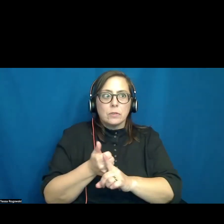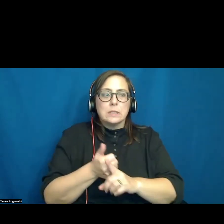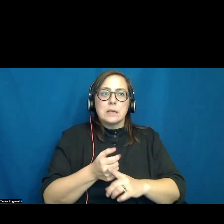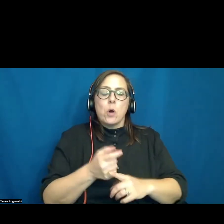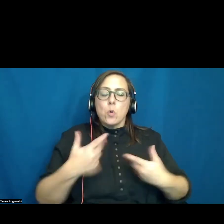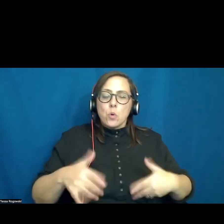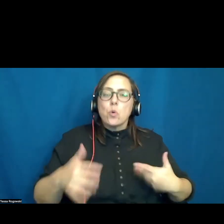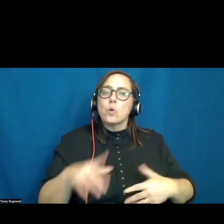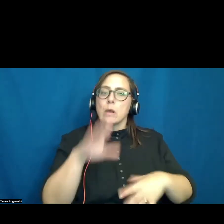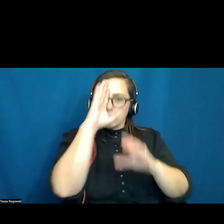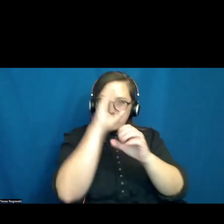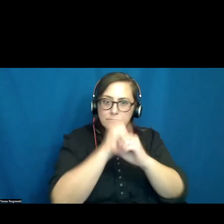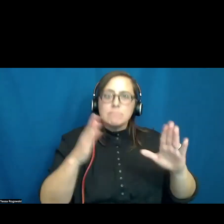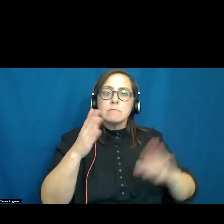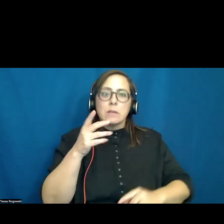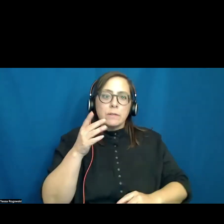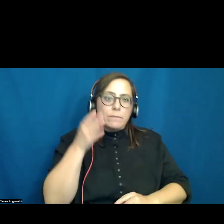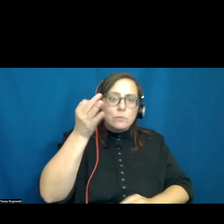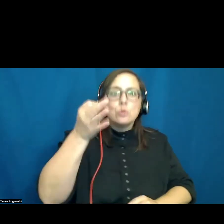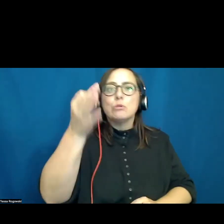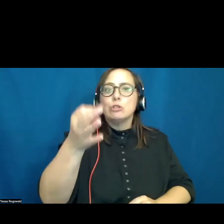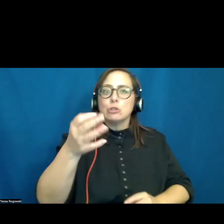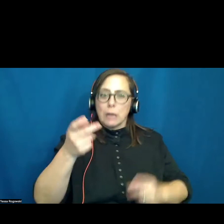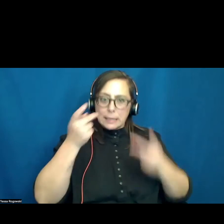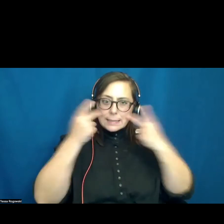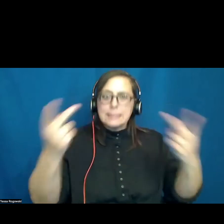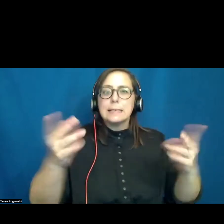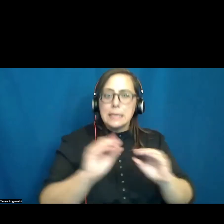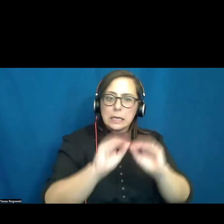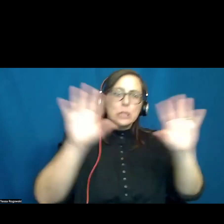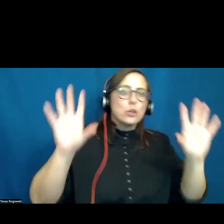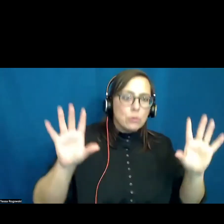visionaries, and for whatever else we might say about them, I think